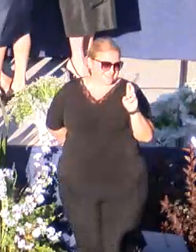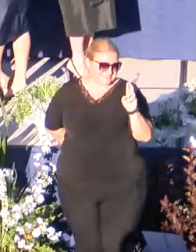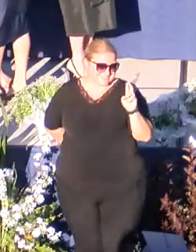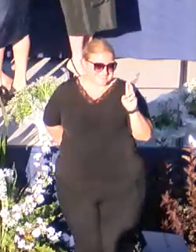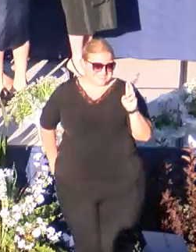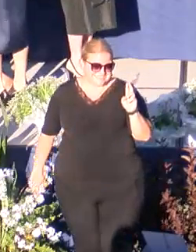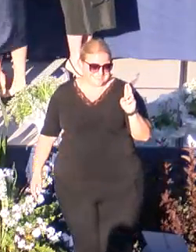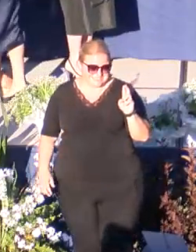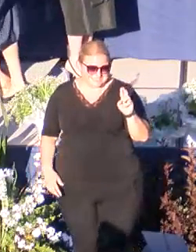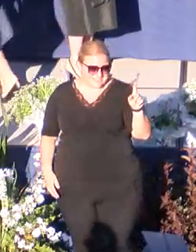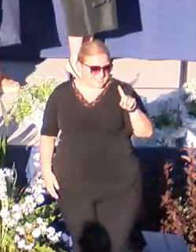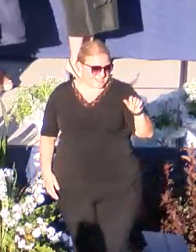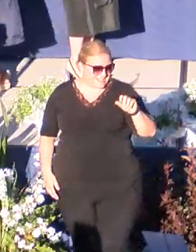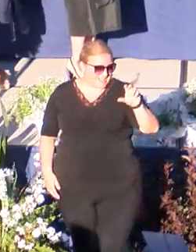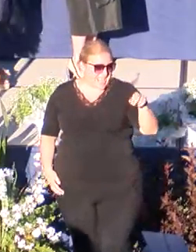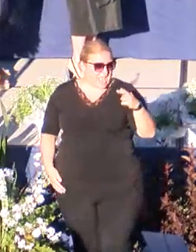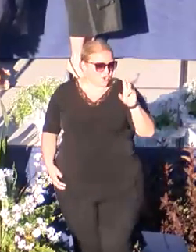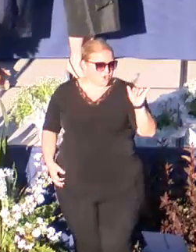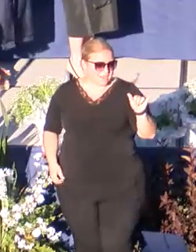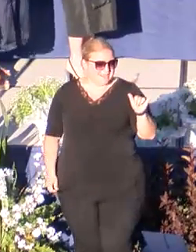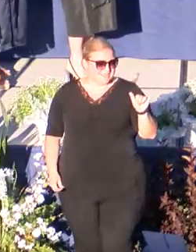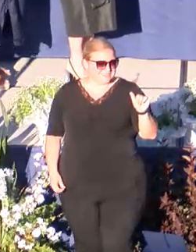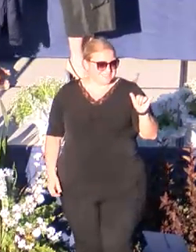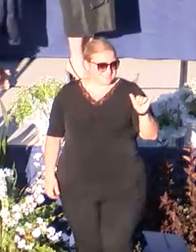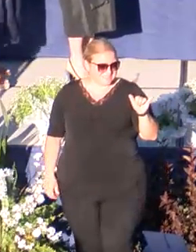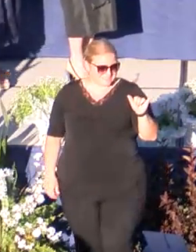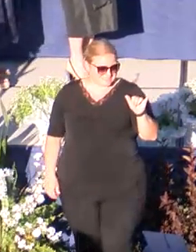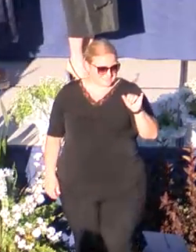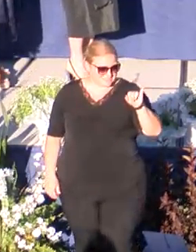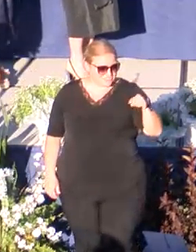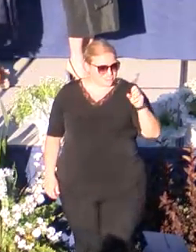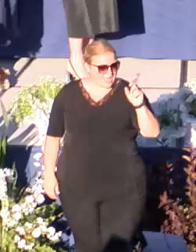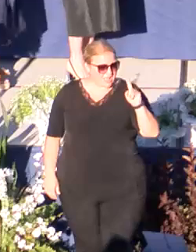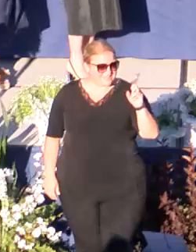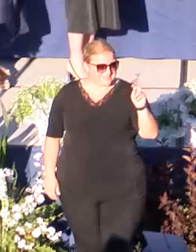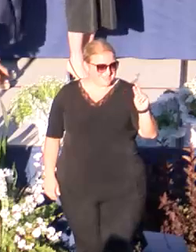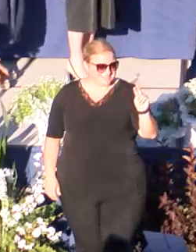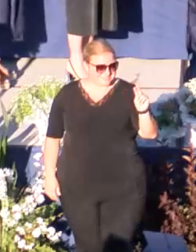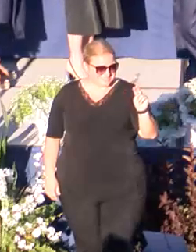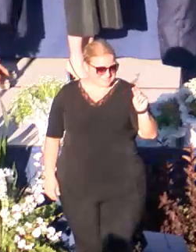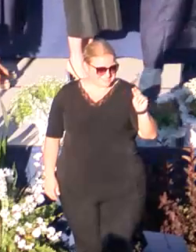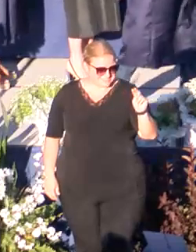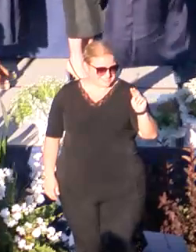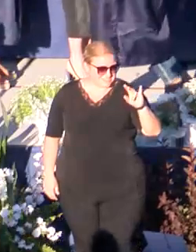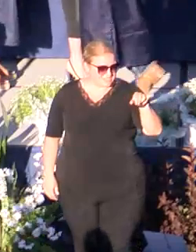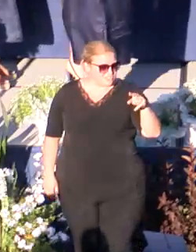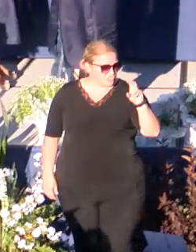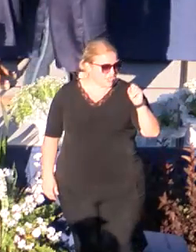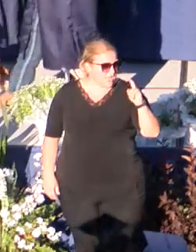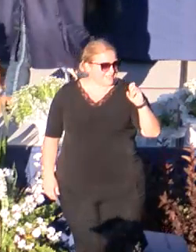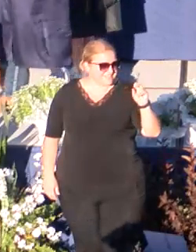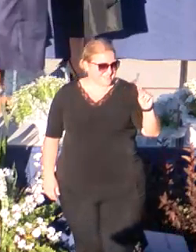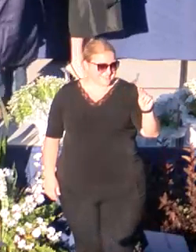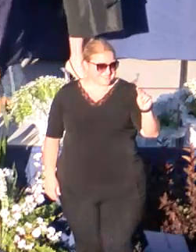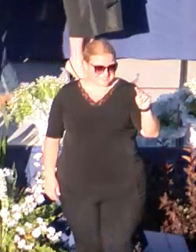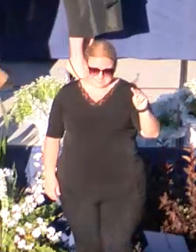Linares. Zachary Dietrich. Yasmin Santana. Justin